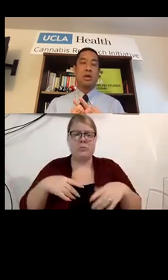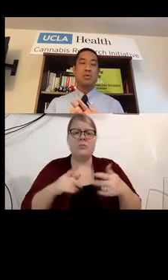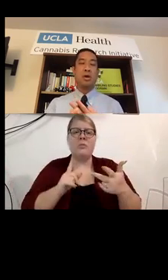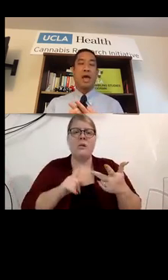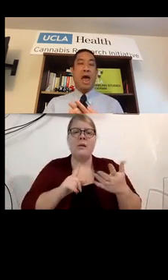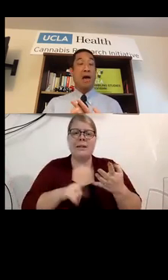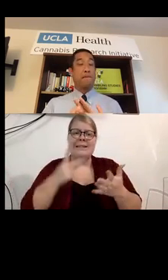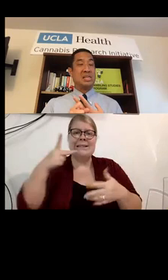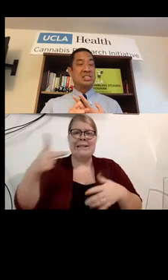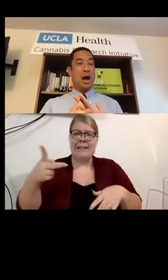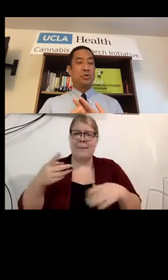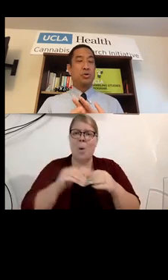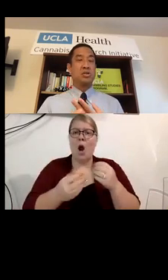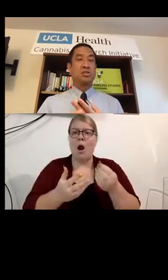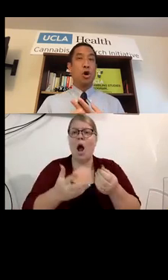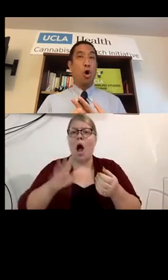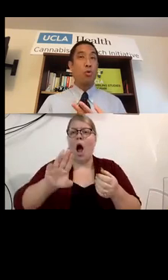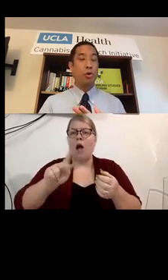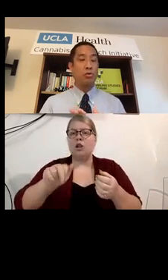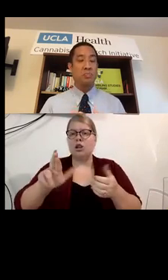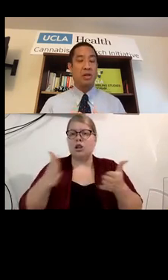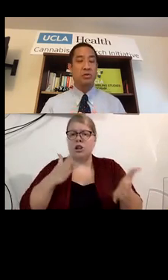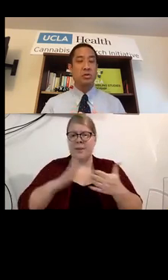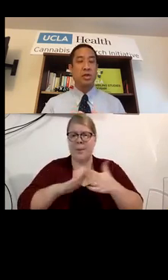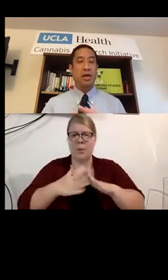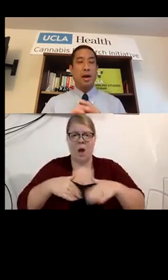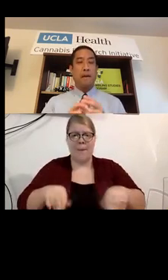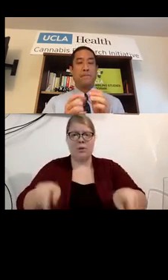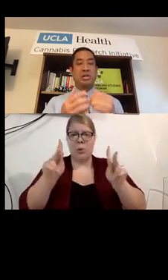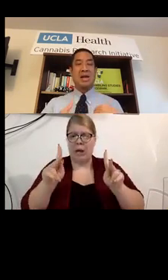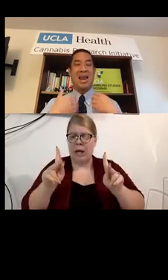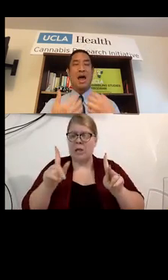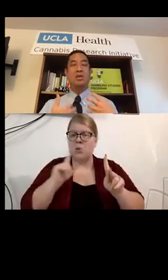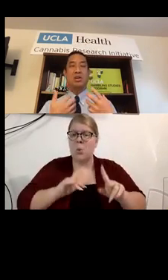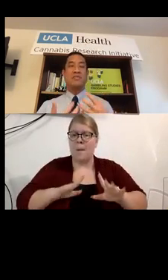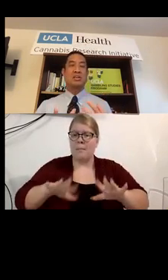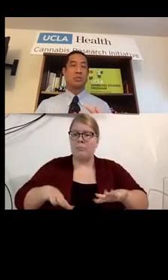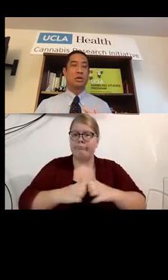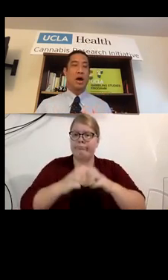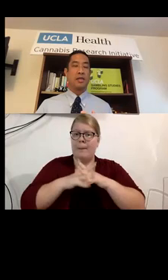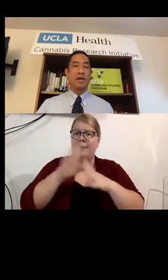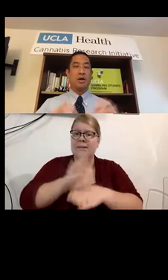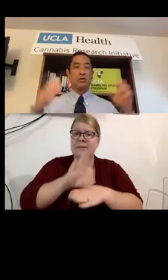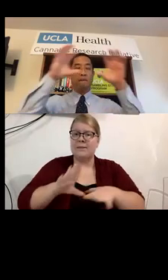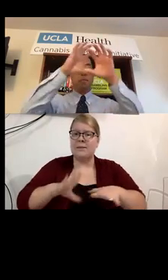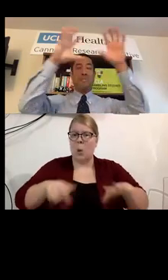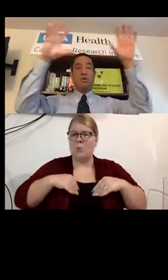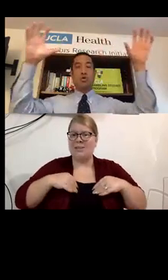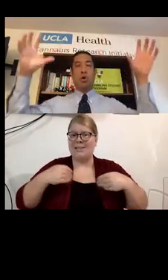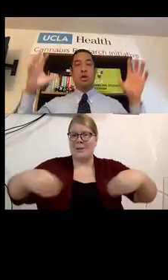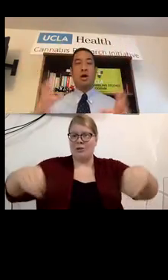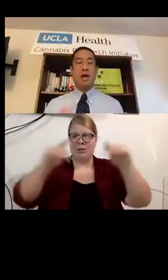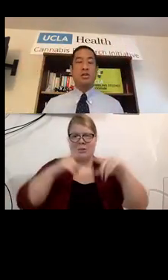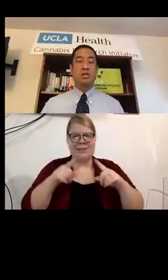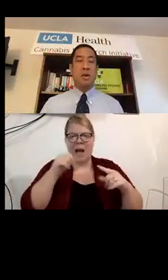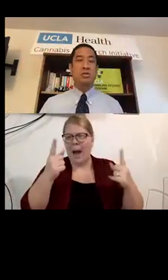communities being able to have business opportunities to own their own dispensaries, but it's not happening as fast as we'd like. So a big